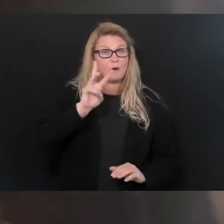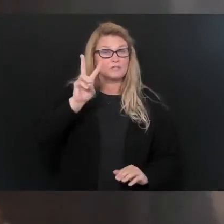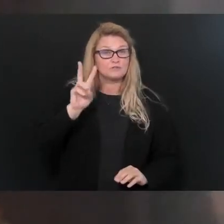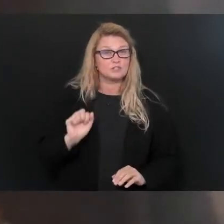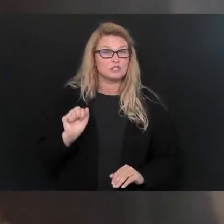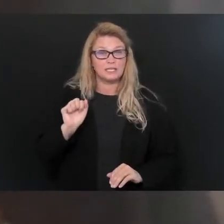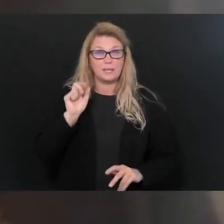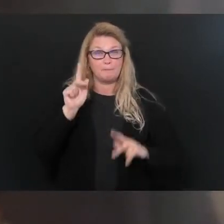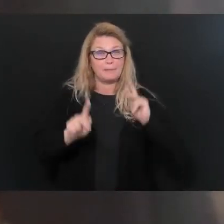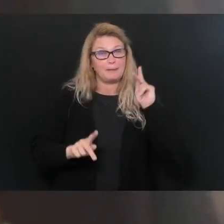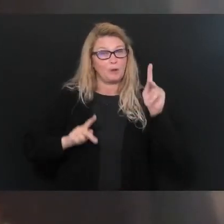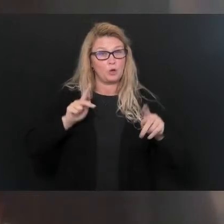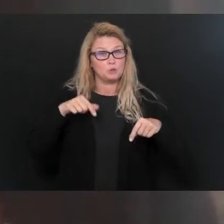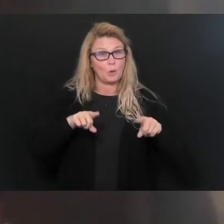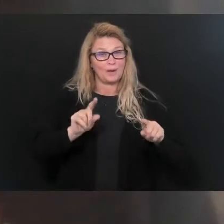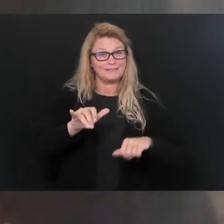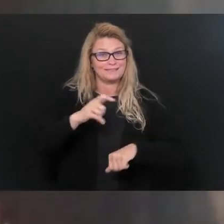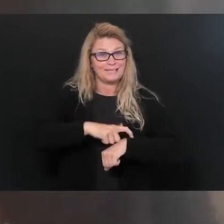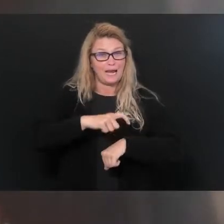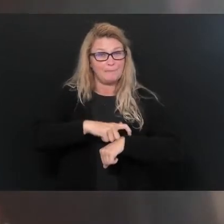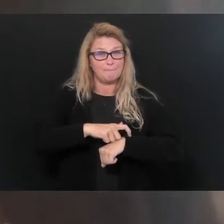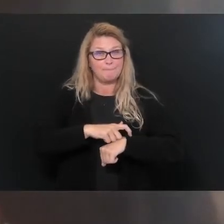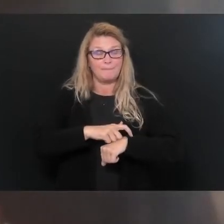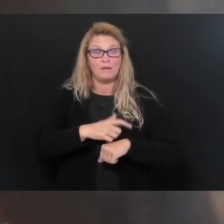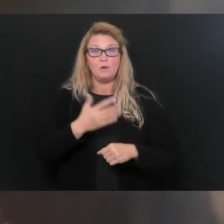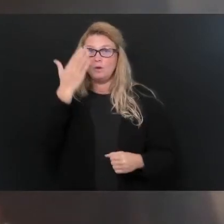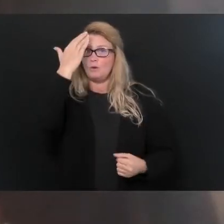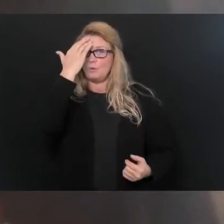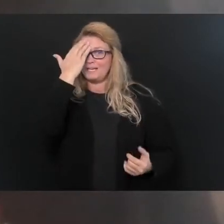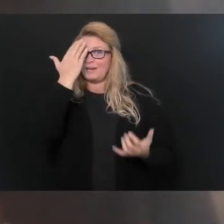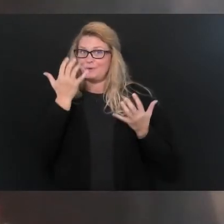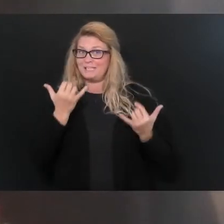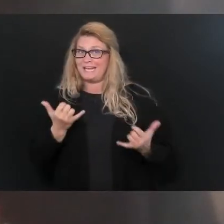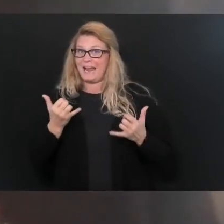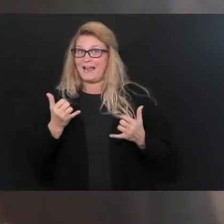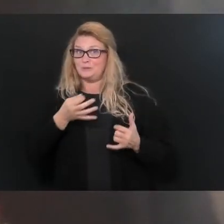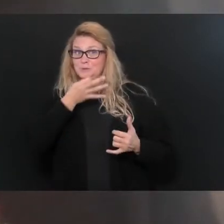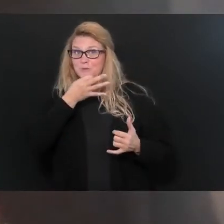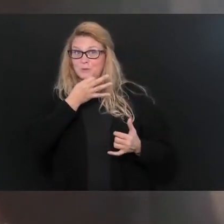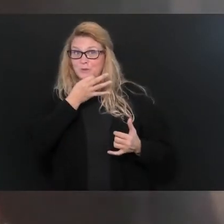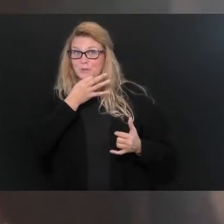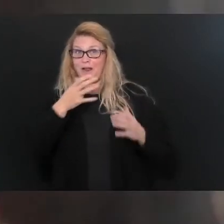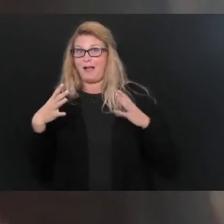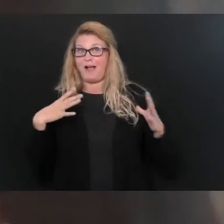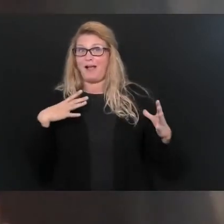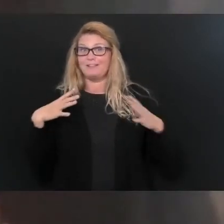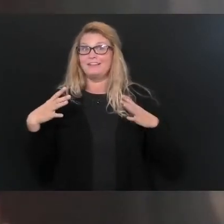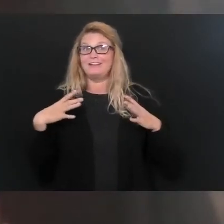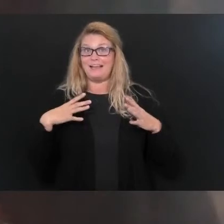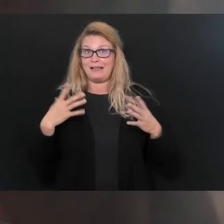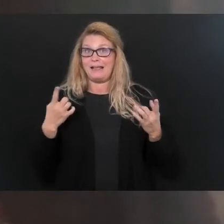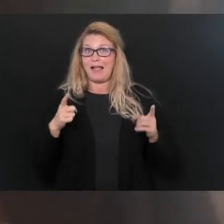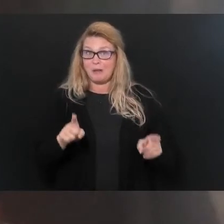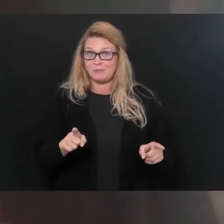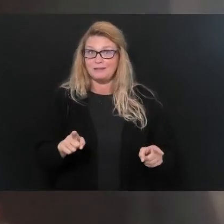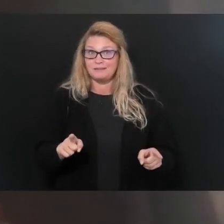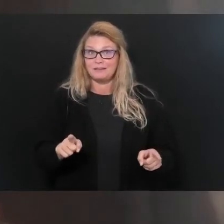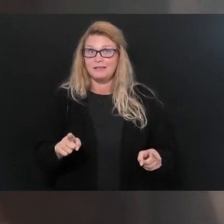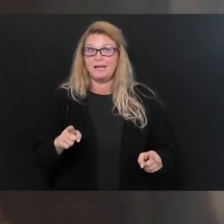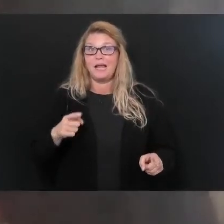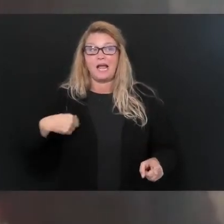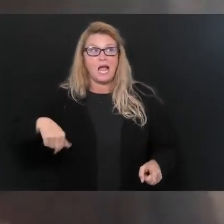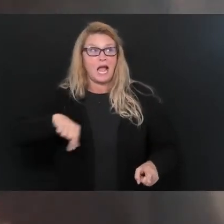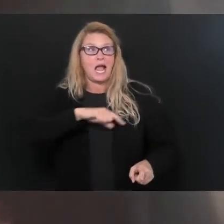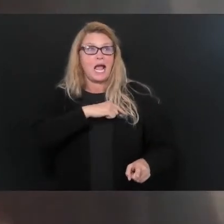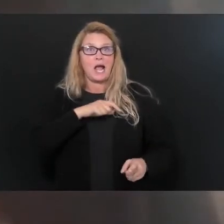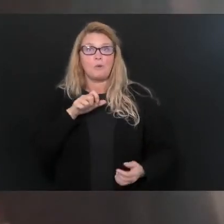unprecedented time. So we know that going into this holiday, the behaviors that we exhibit and the